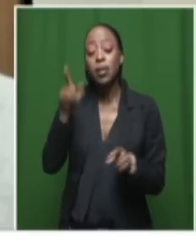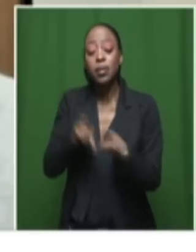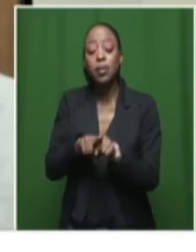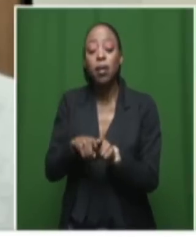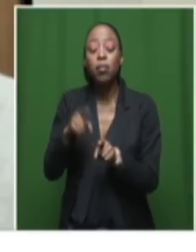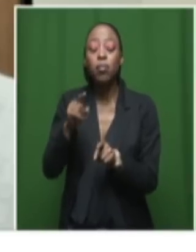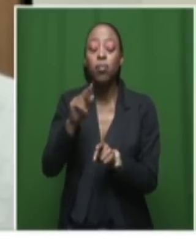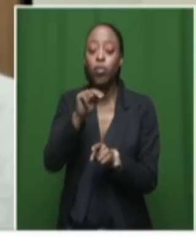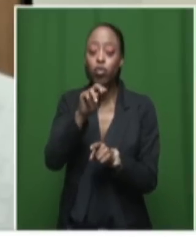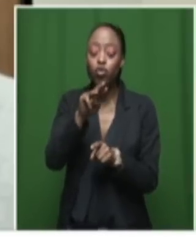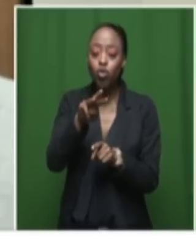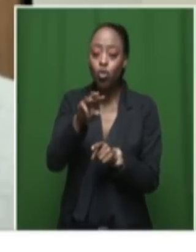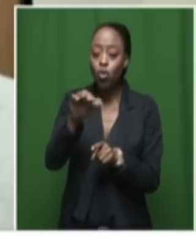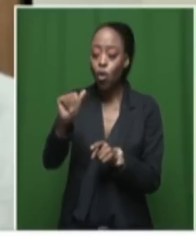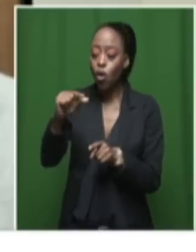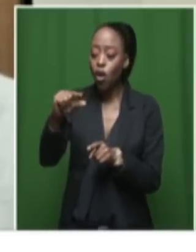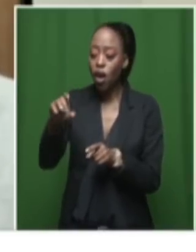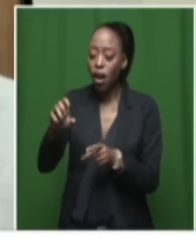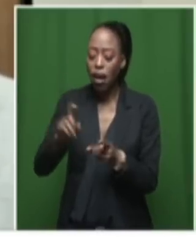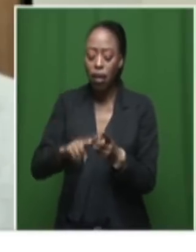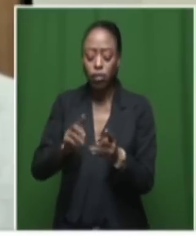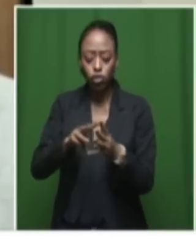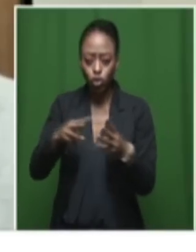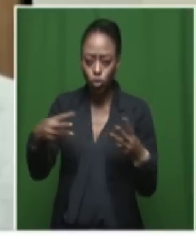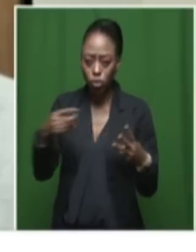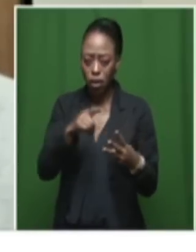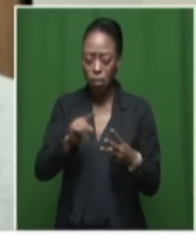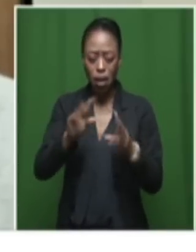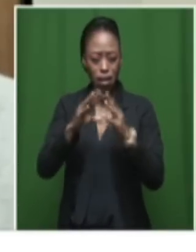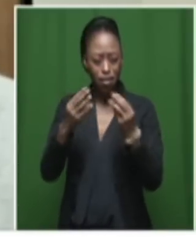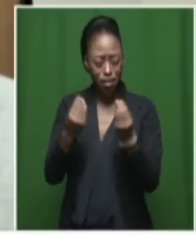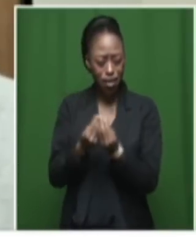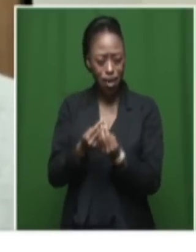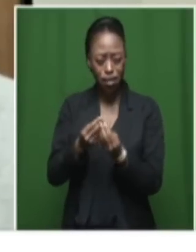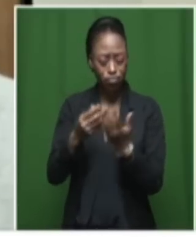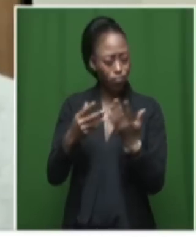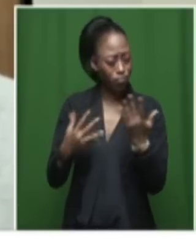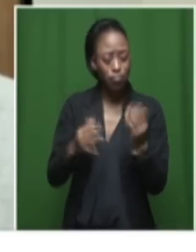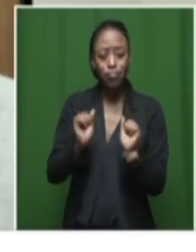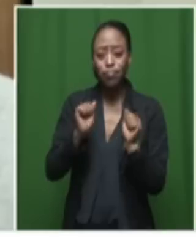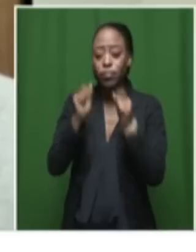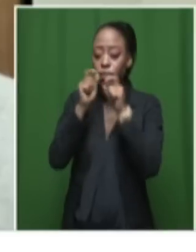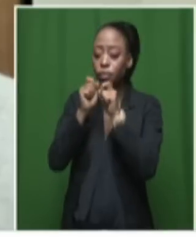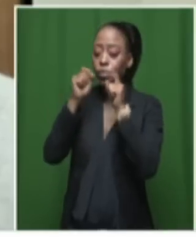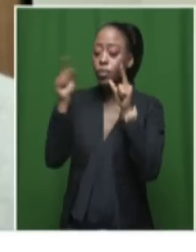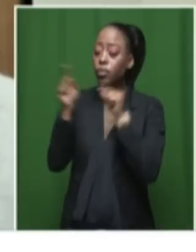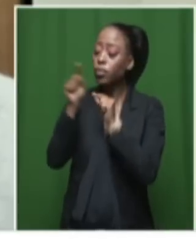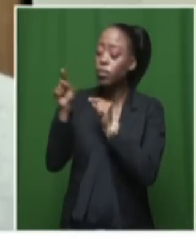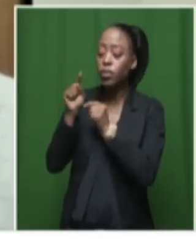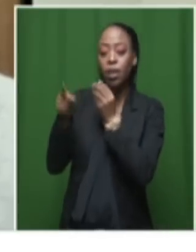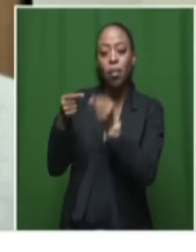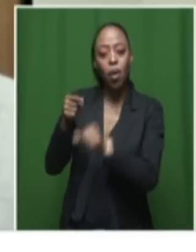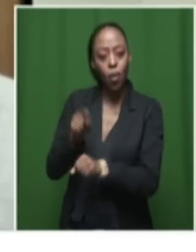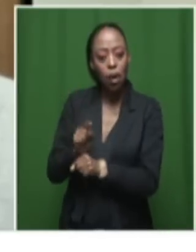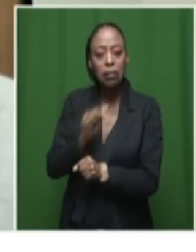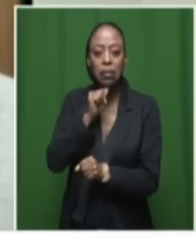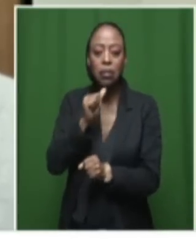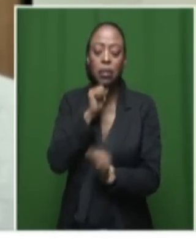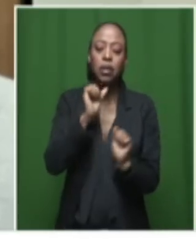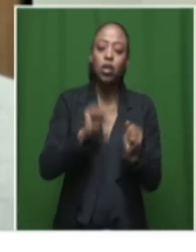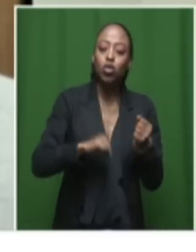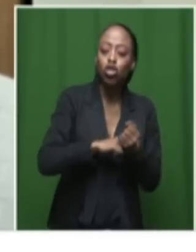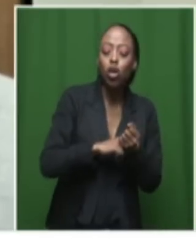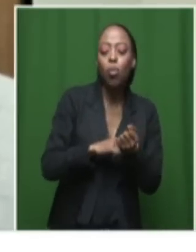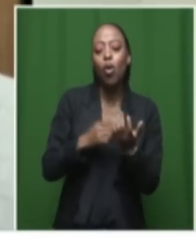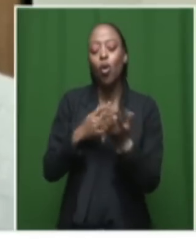New Age and all the brouhaha around that. And we all knew what it was about, whether you agreed with